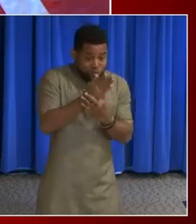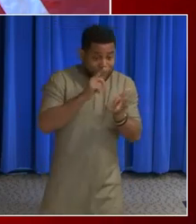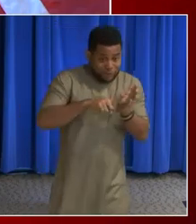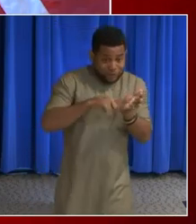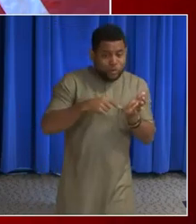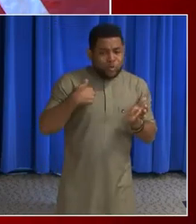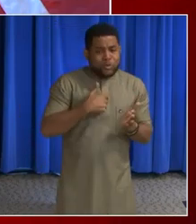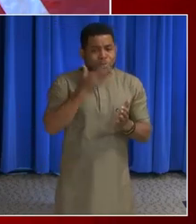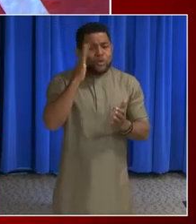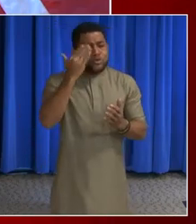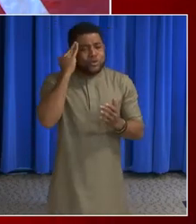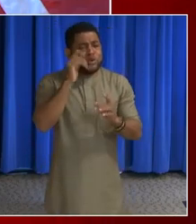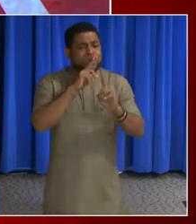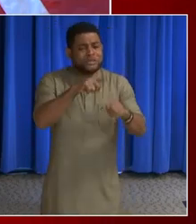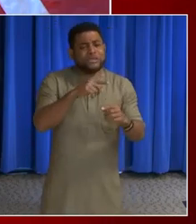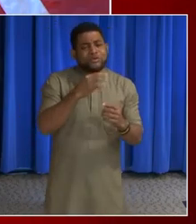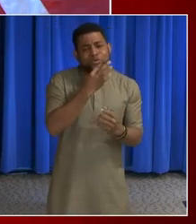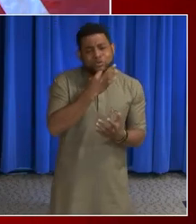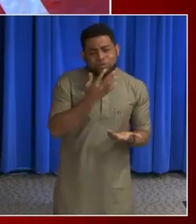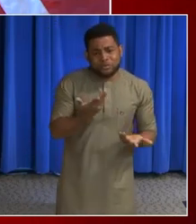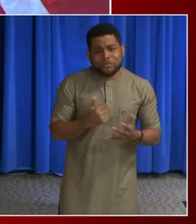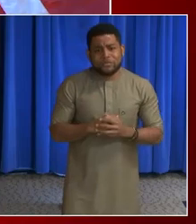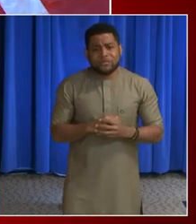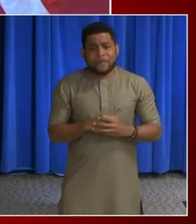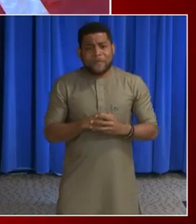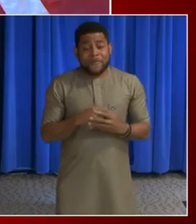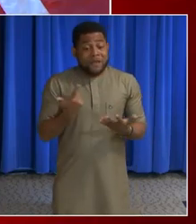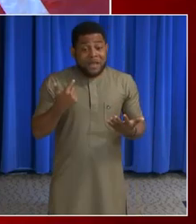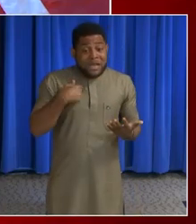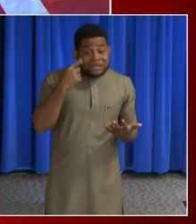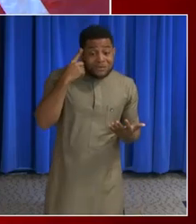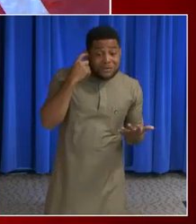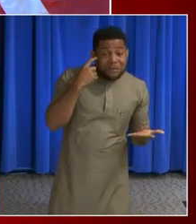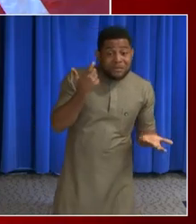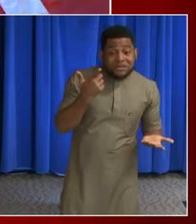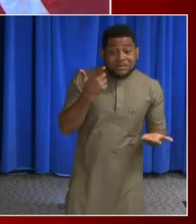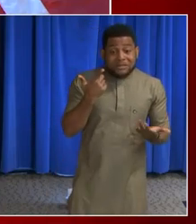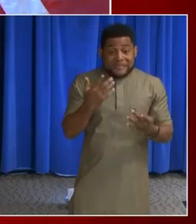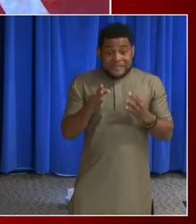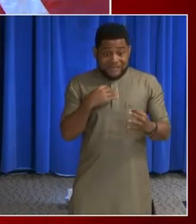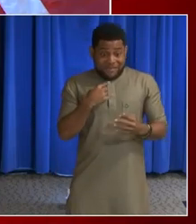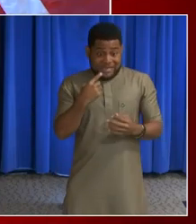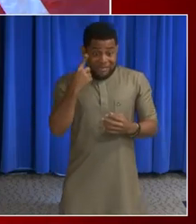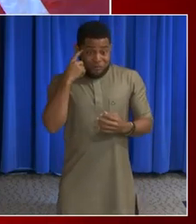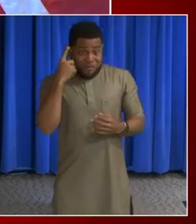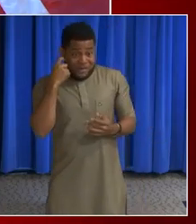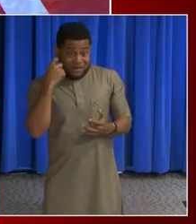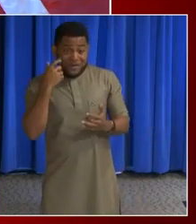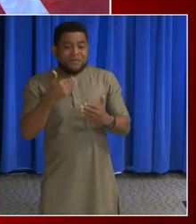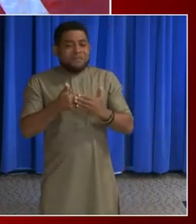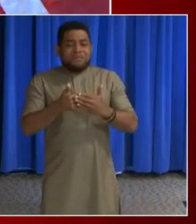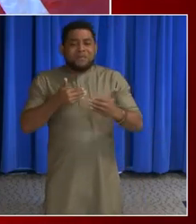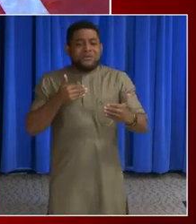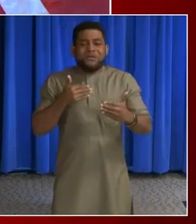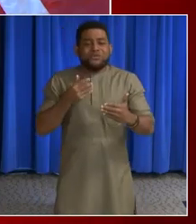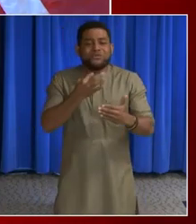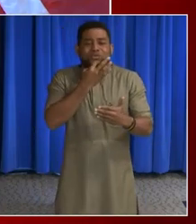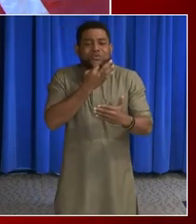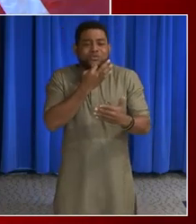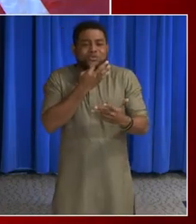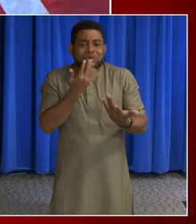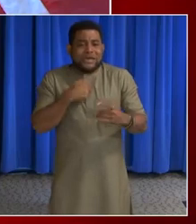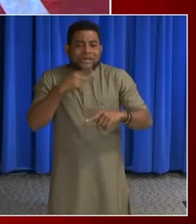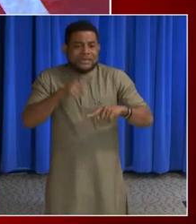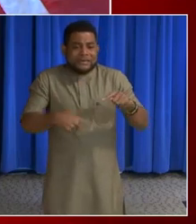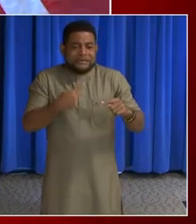answer to that right now, but I would be speculating, it would be premature, and it would jeopardize the outcome of the investigation for me to say, hey, yeah, this is the reason